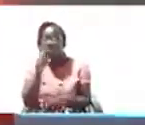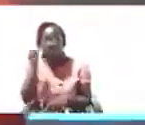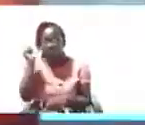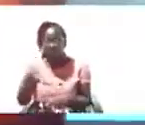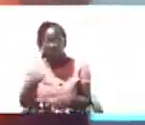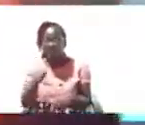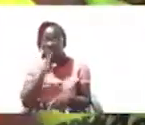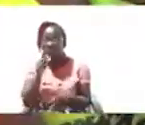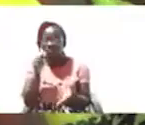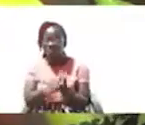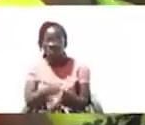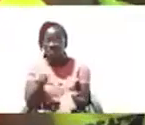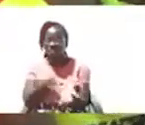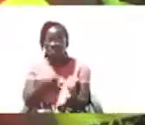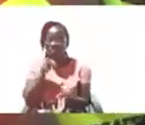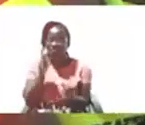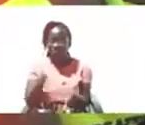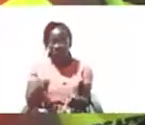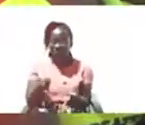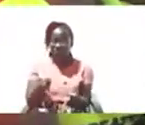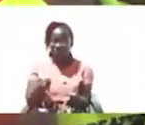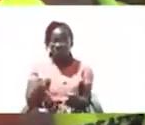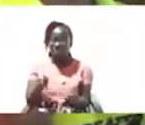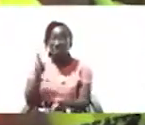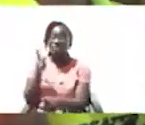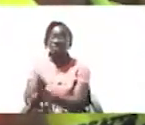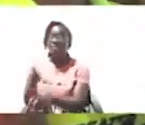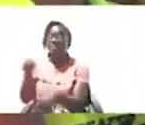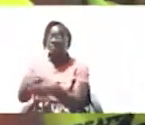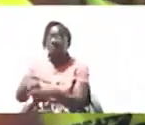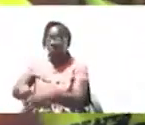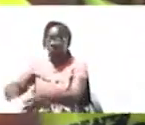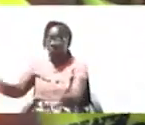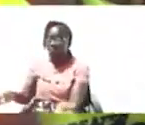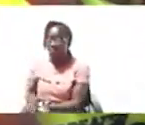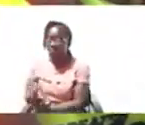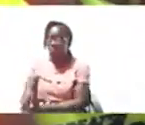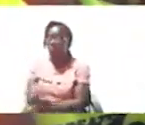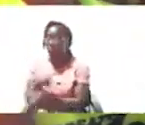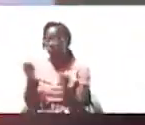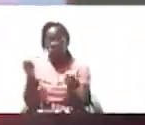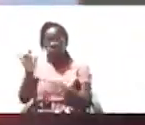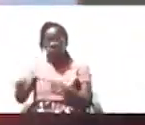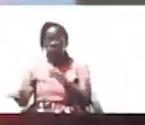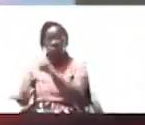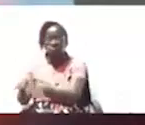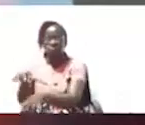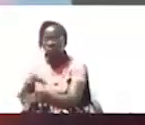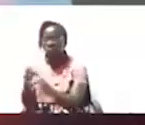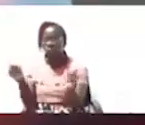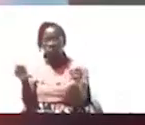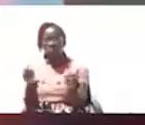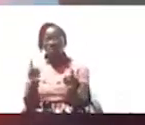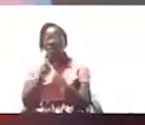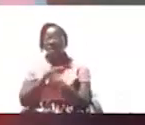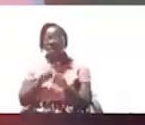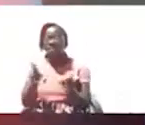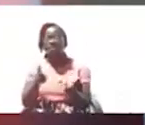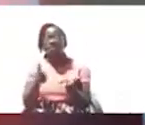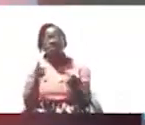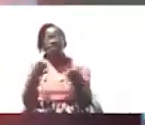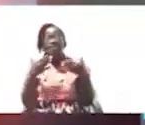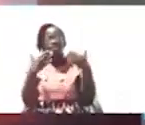When somebody tells you that this man has been put into a pit, you'll believe it. But thanks be to God.